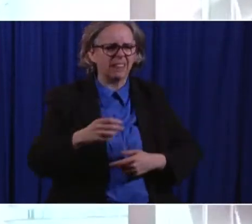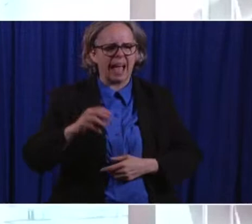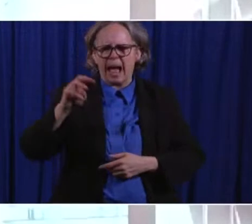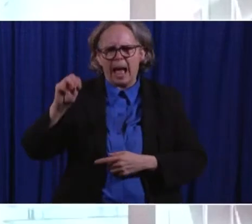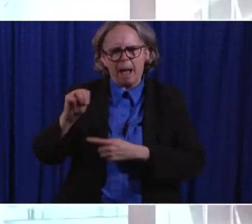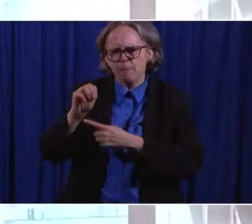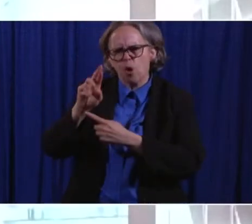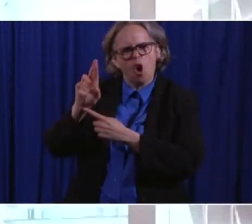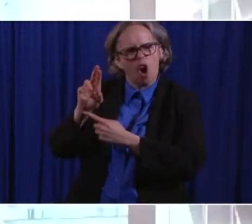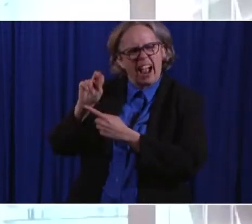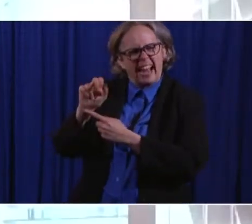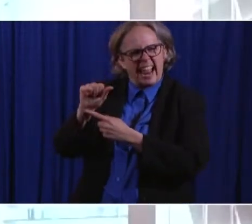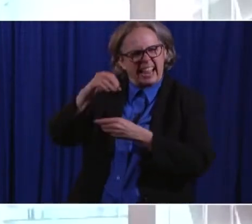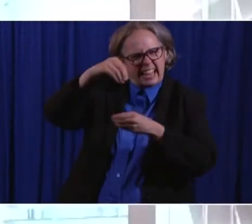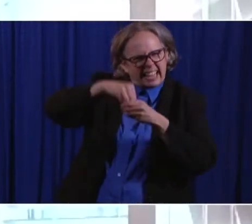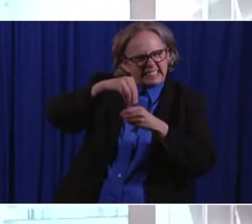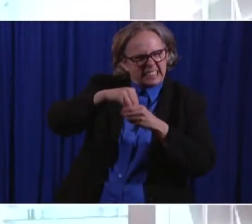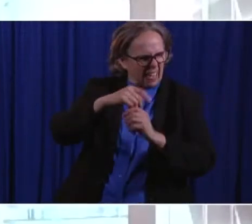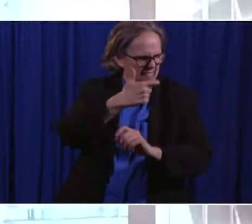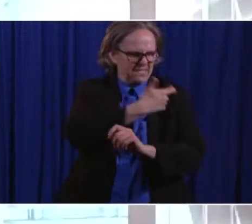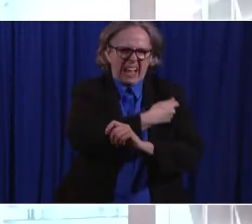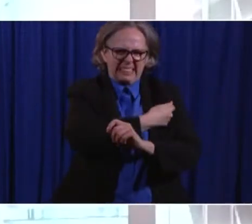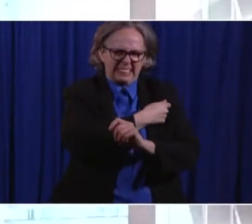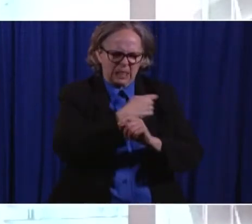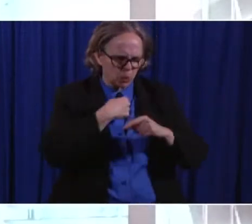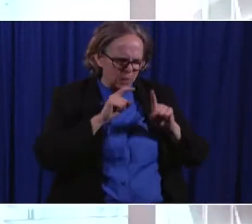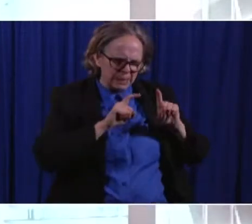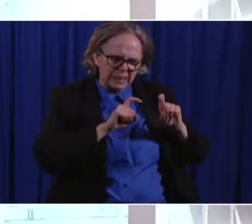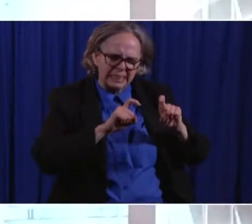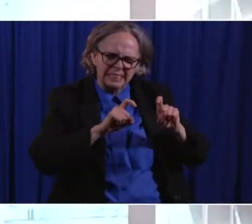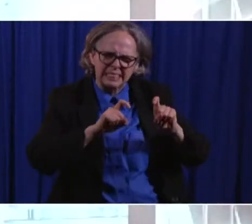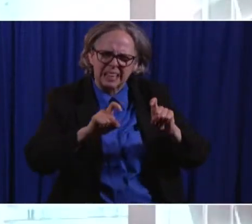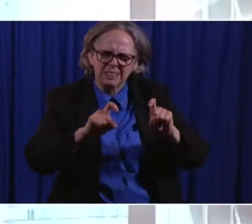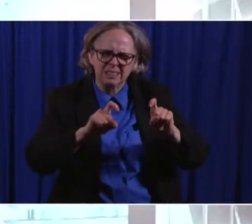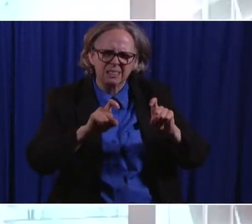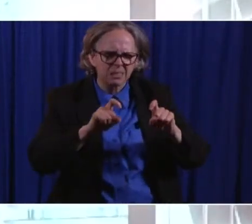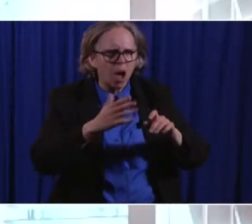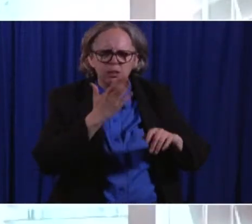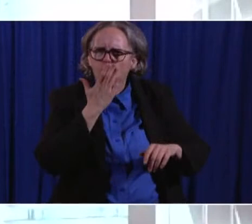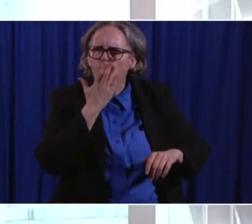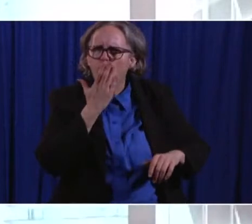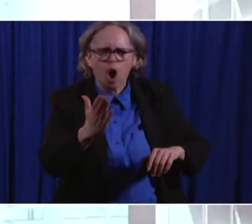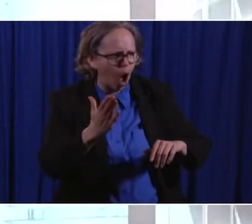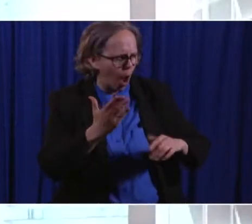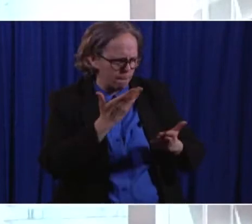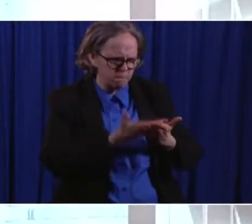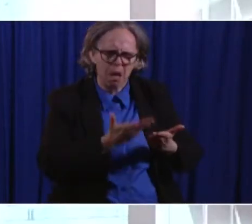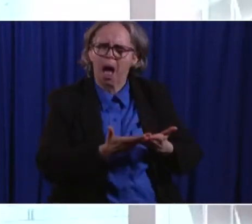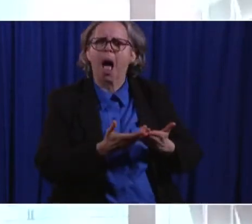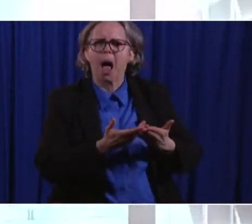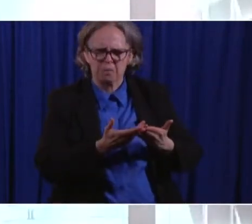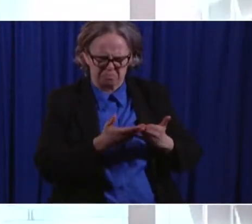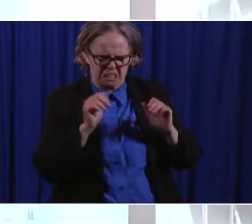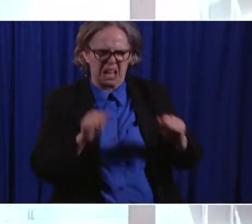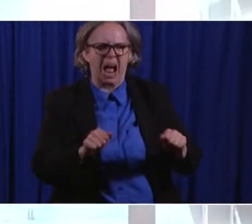with them, is very compelling. It's very strong, indicating that not only is